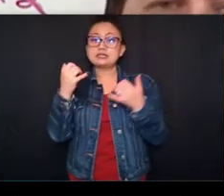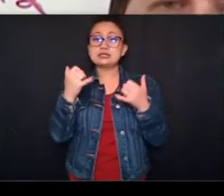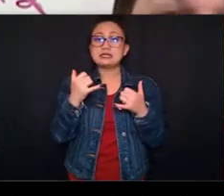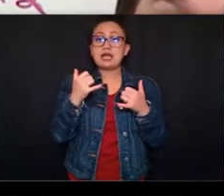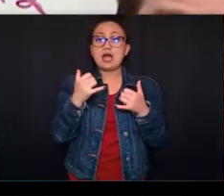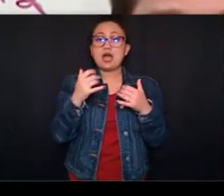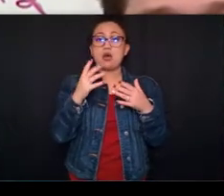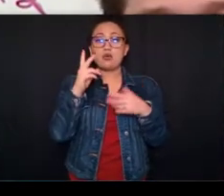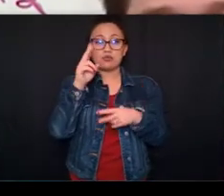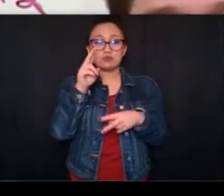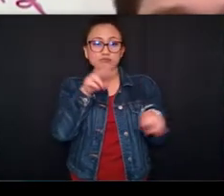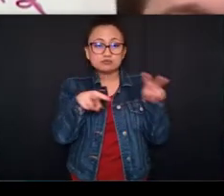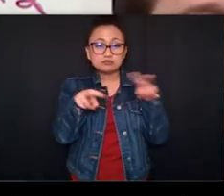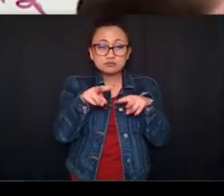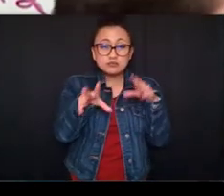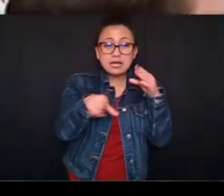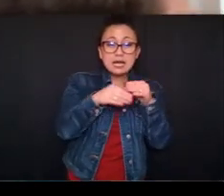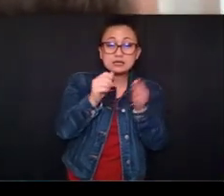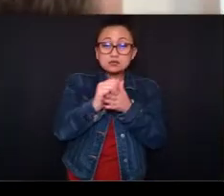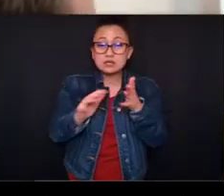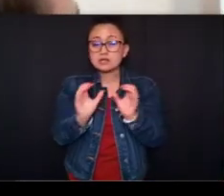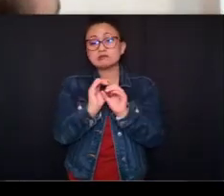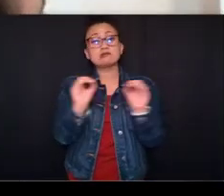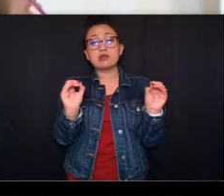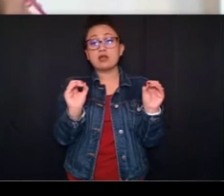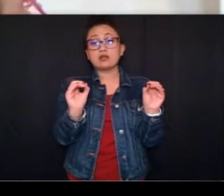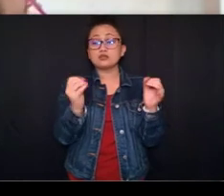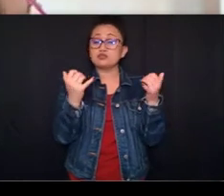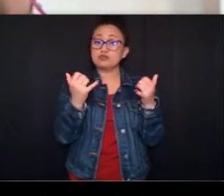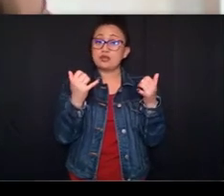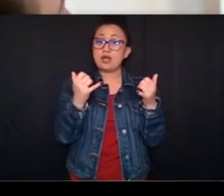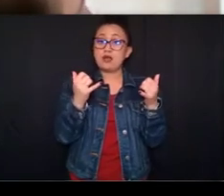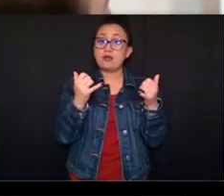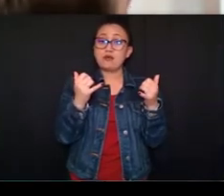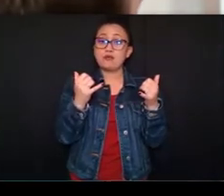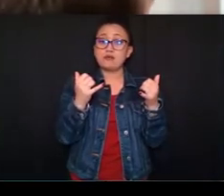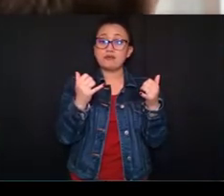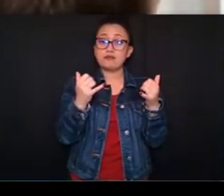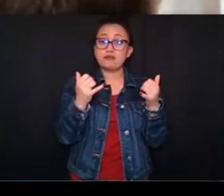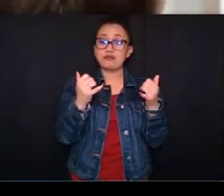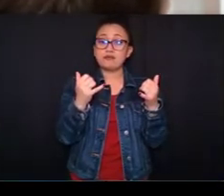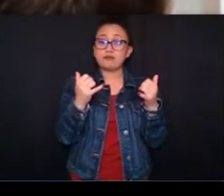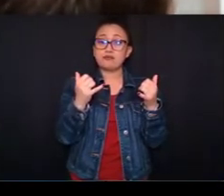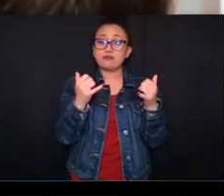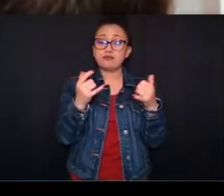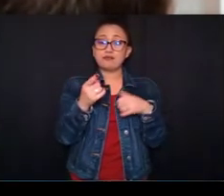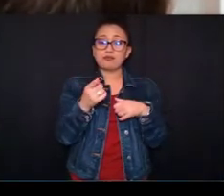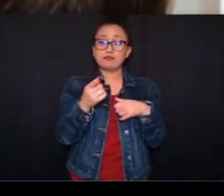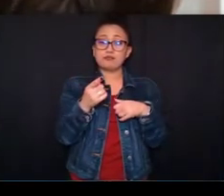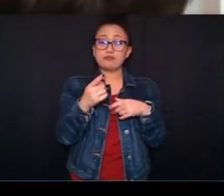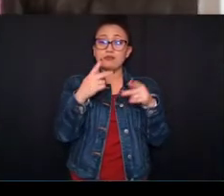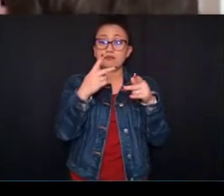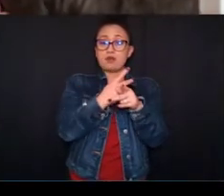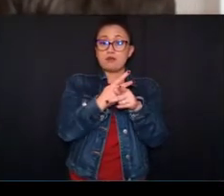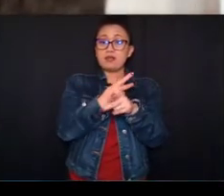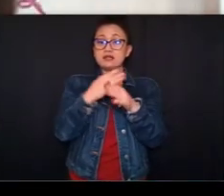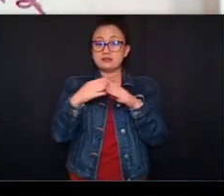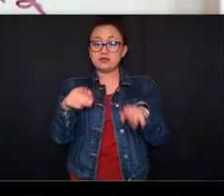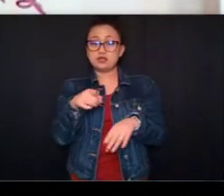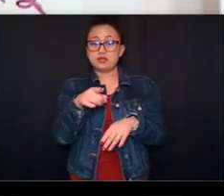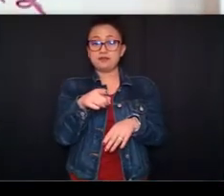any. Next, we look for multiplying and division, and we do that like this. So 9 times 2 is 18.